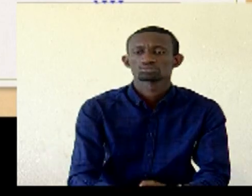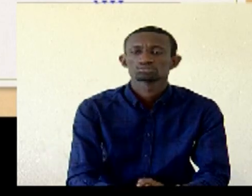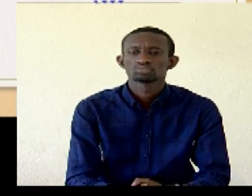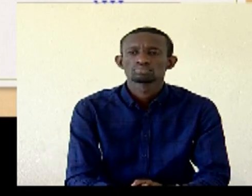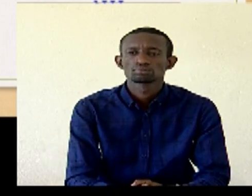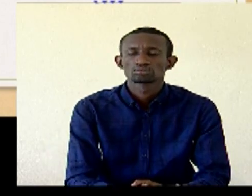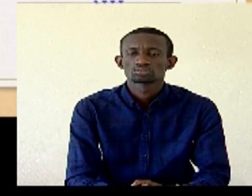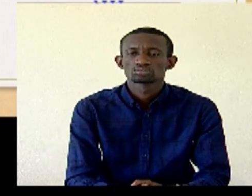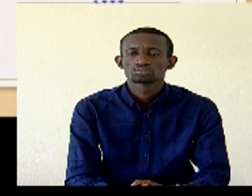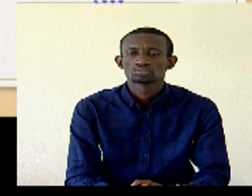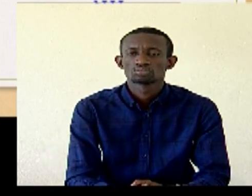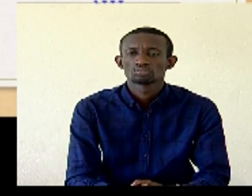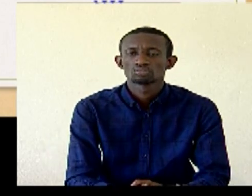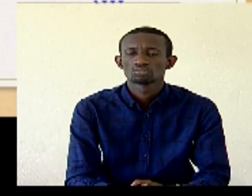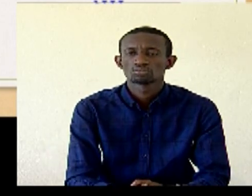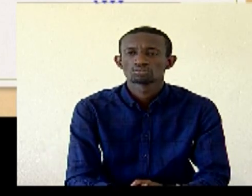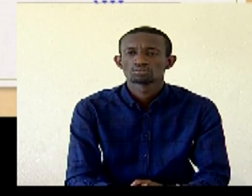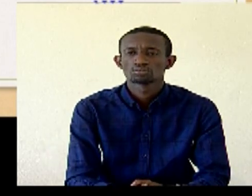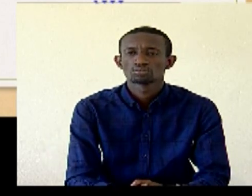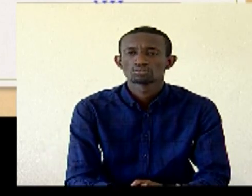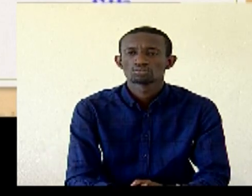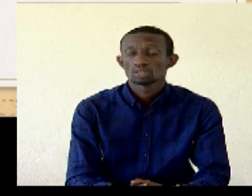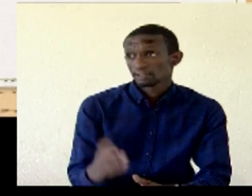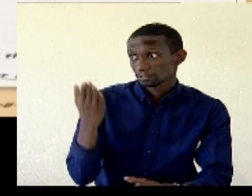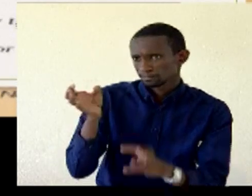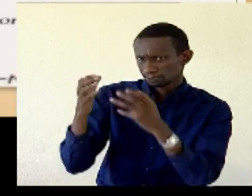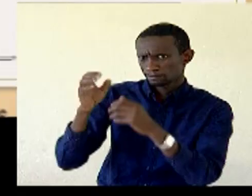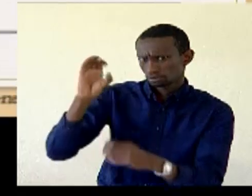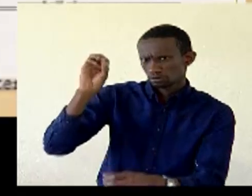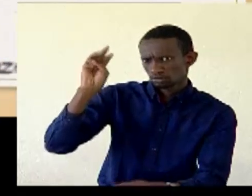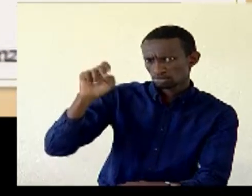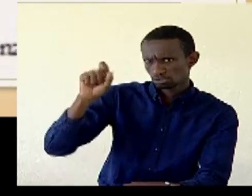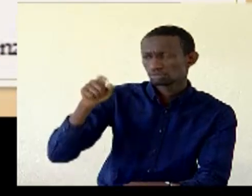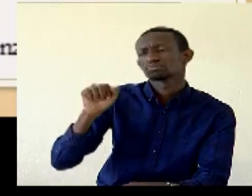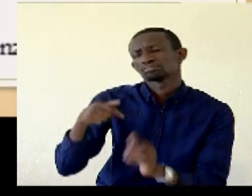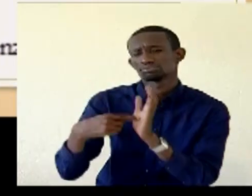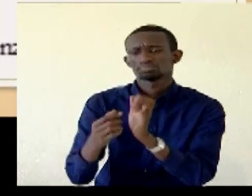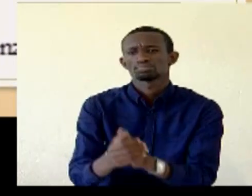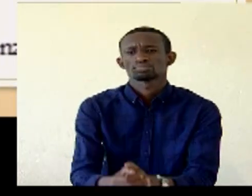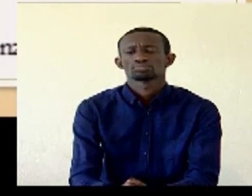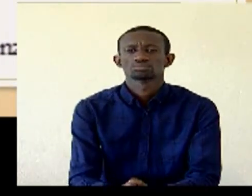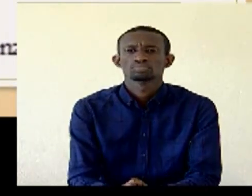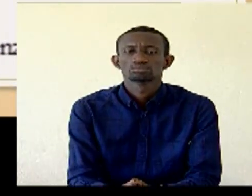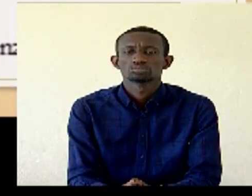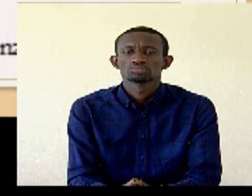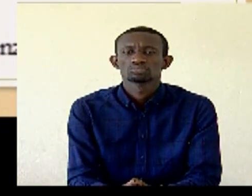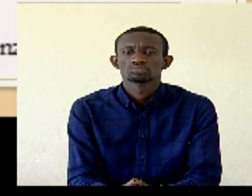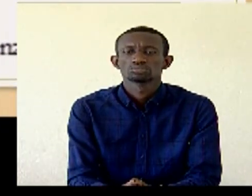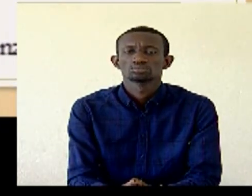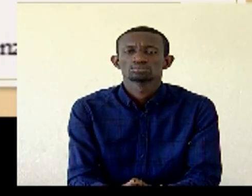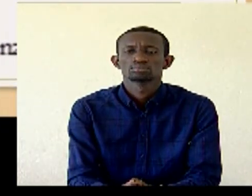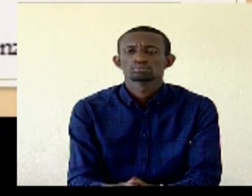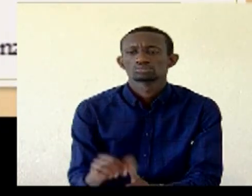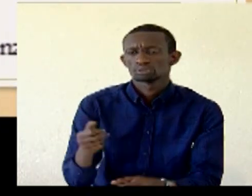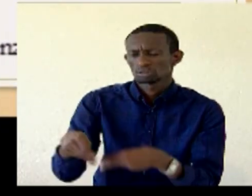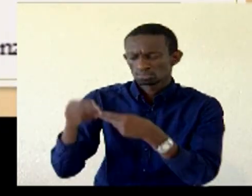ethyl benzoate. So that is some of the compounds that we can mention, and then naming some